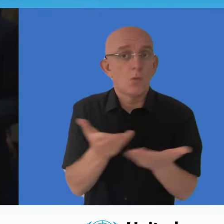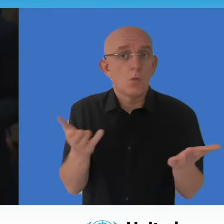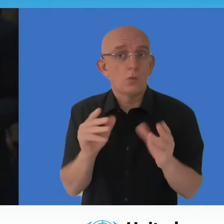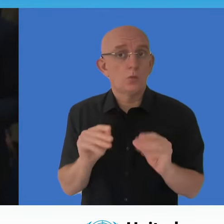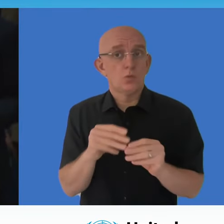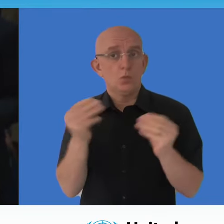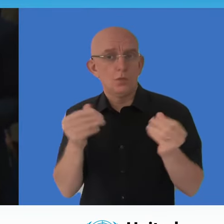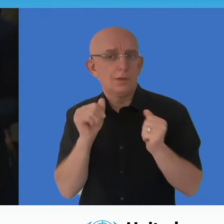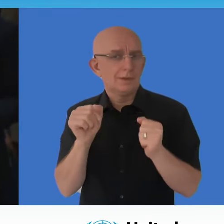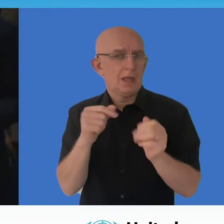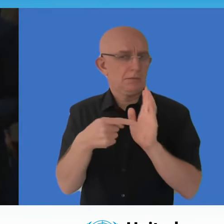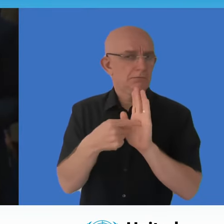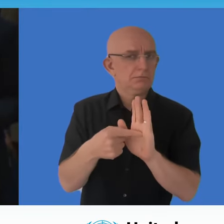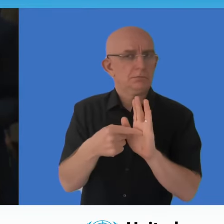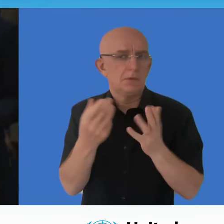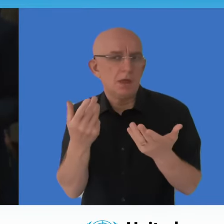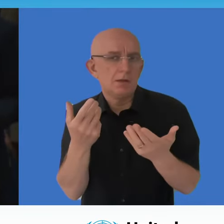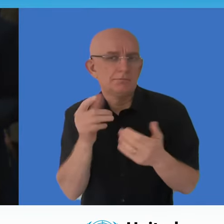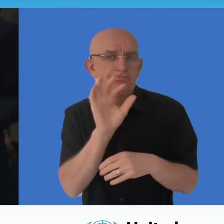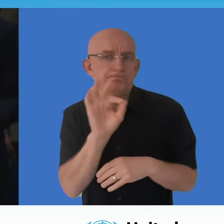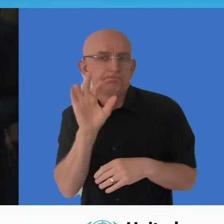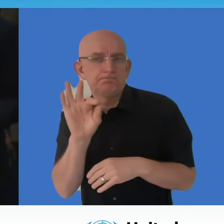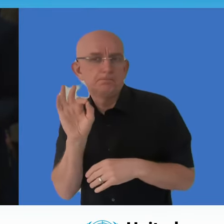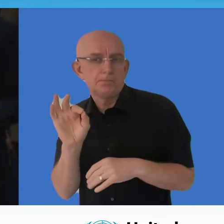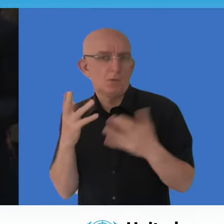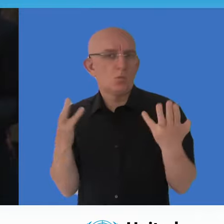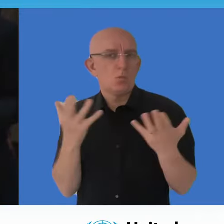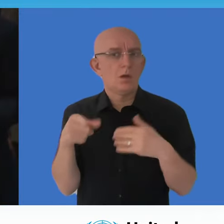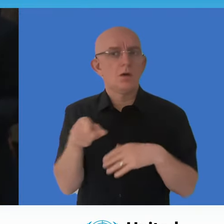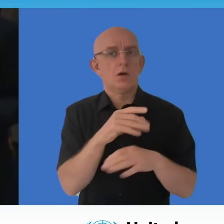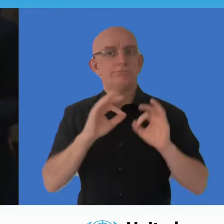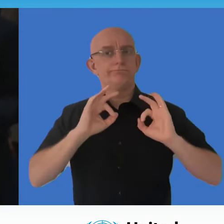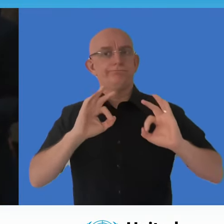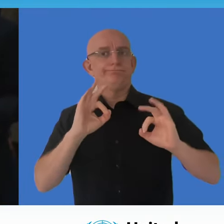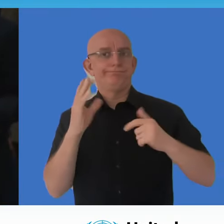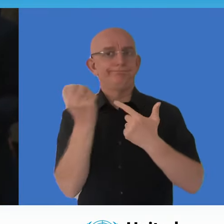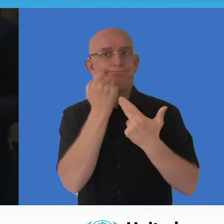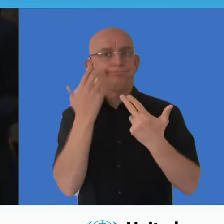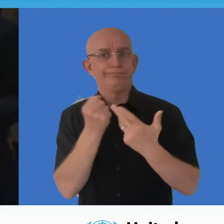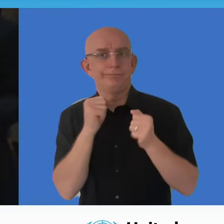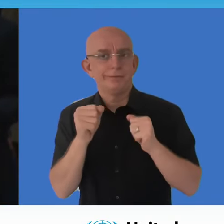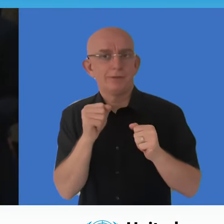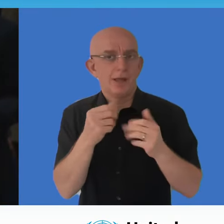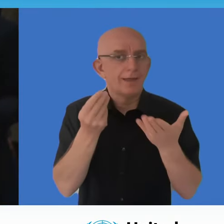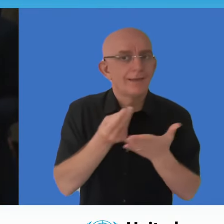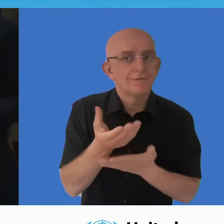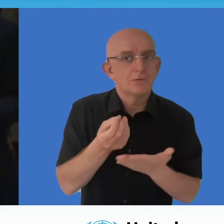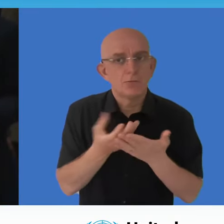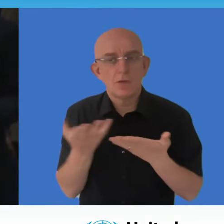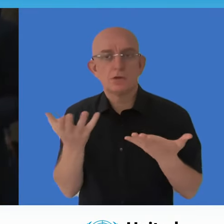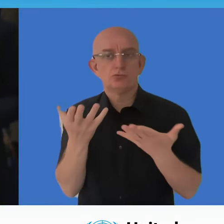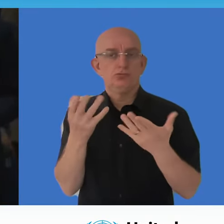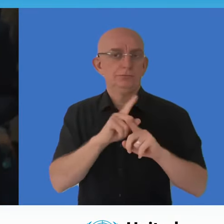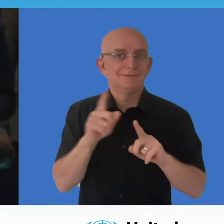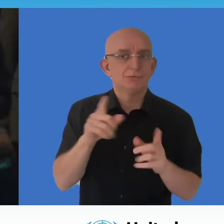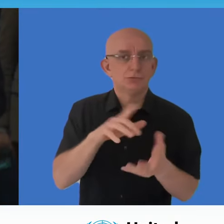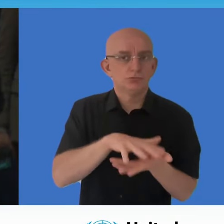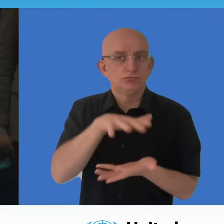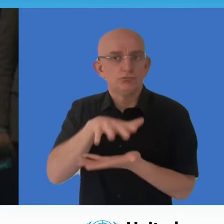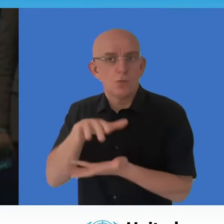have provided significant access to information and resources, contributing to community empowerment and